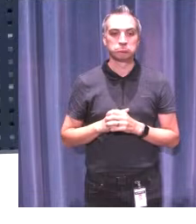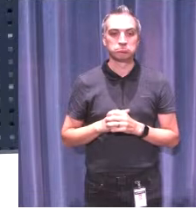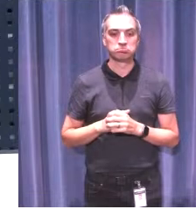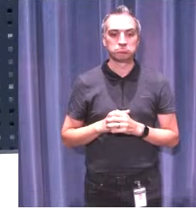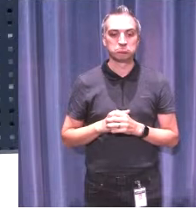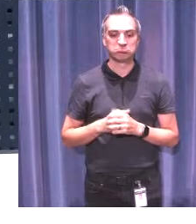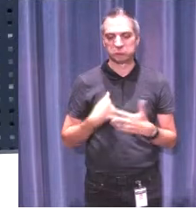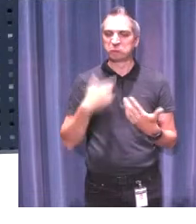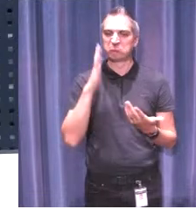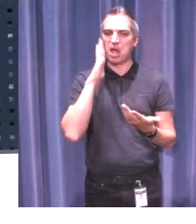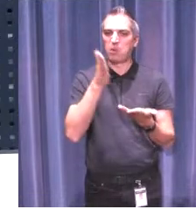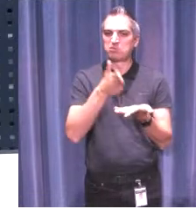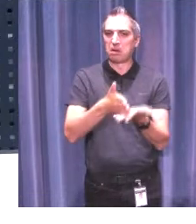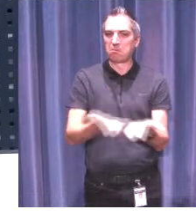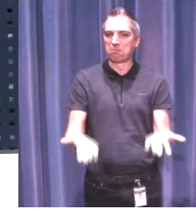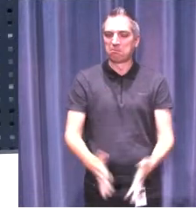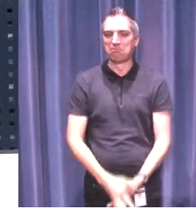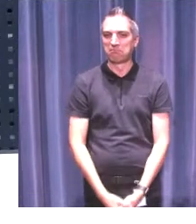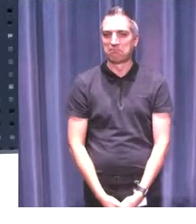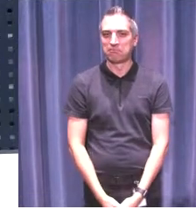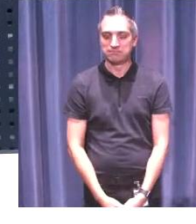I'd stop at that point.